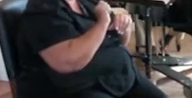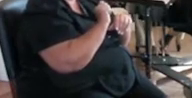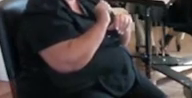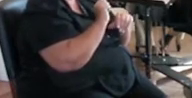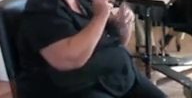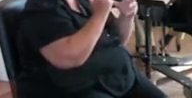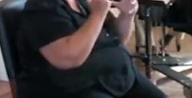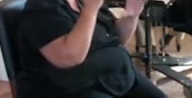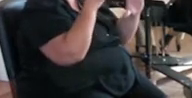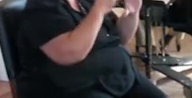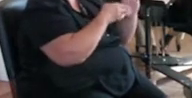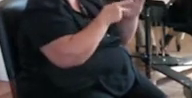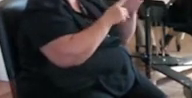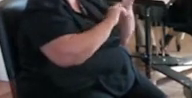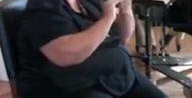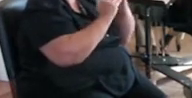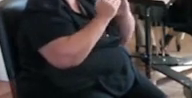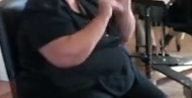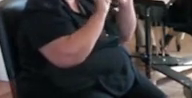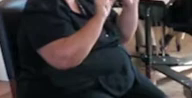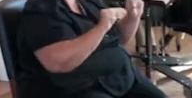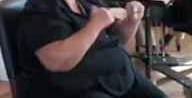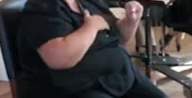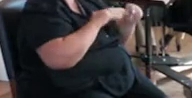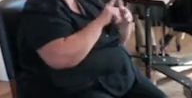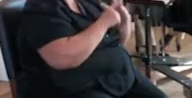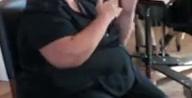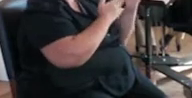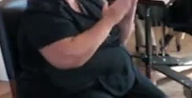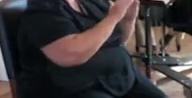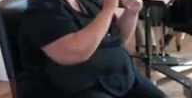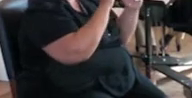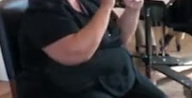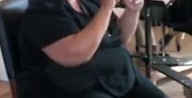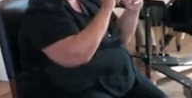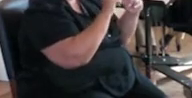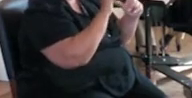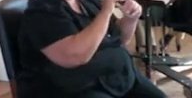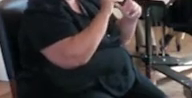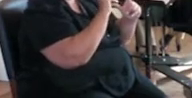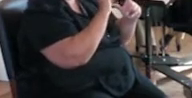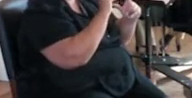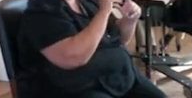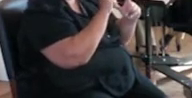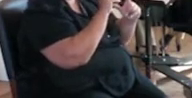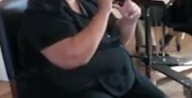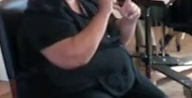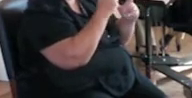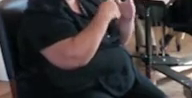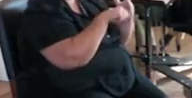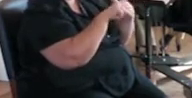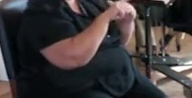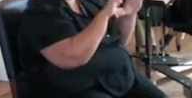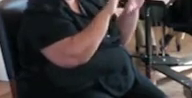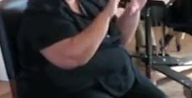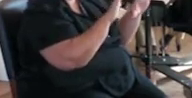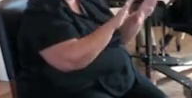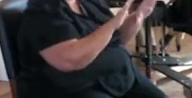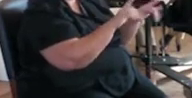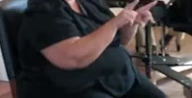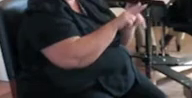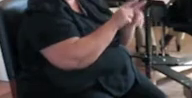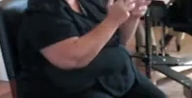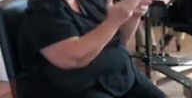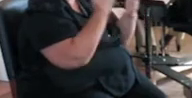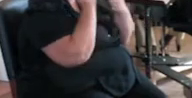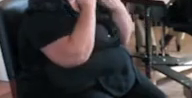altar, please start bringing your little photographs and mementos next Sunday. Also, I want to thank everyone who,